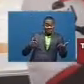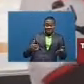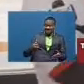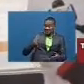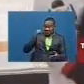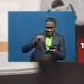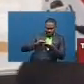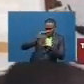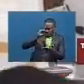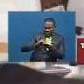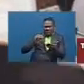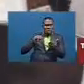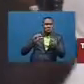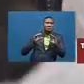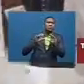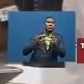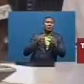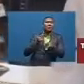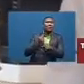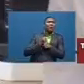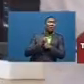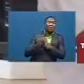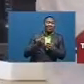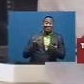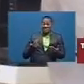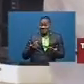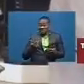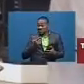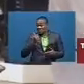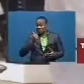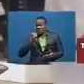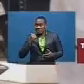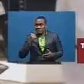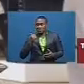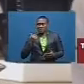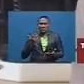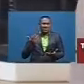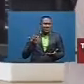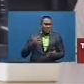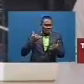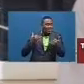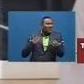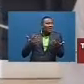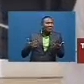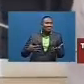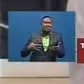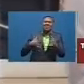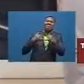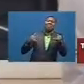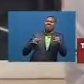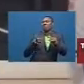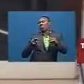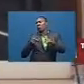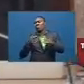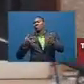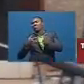to move with the revolutionary change in industrialization, this time is not going to be 6 unit classroom block. It is